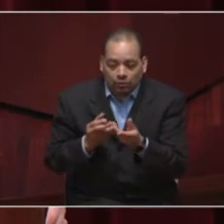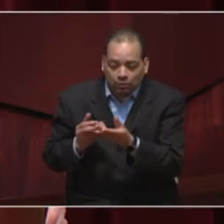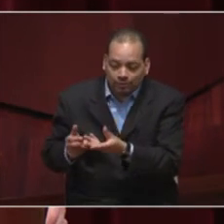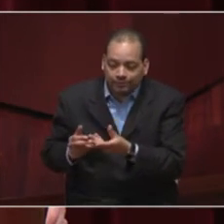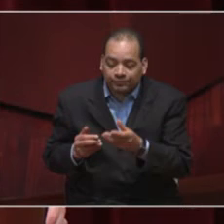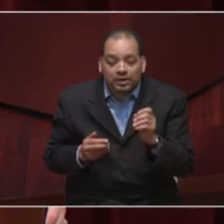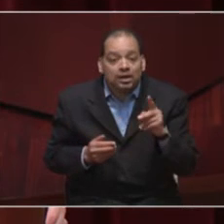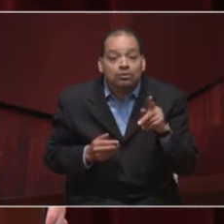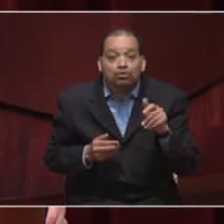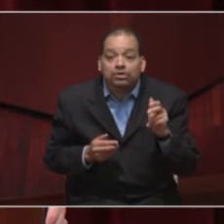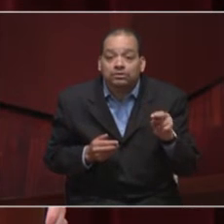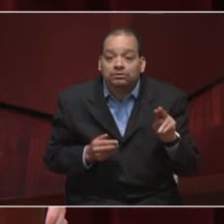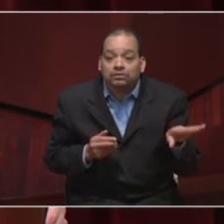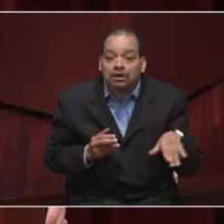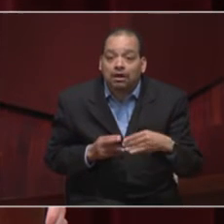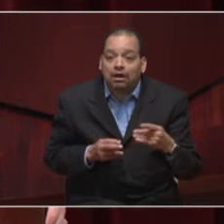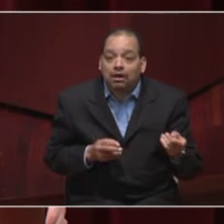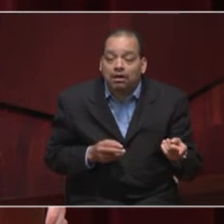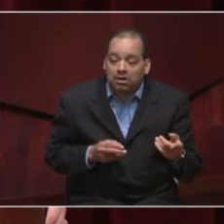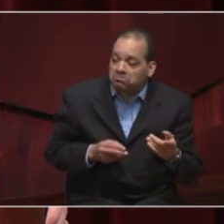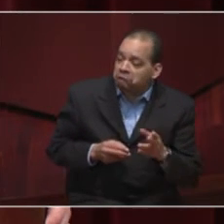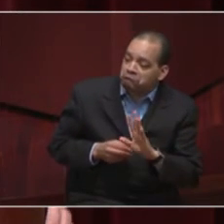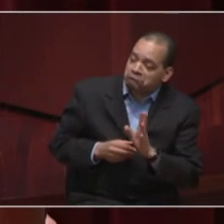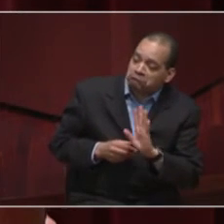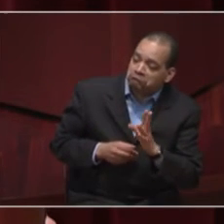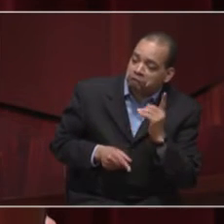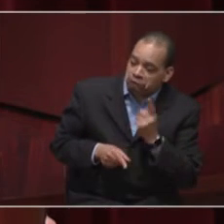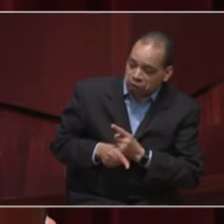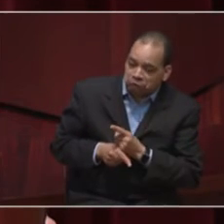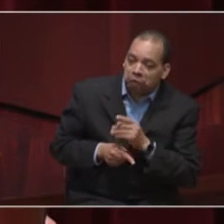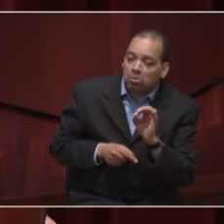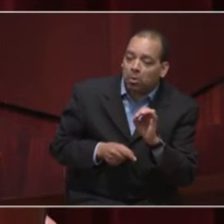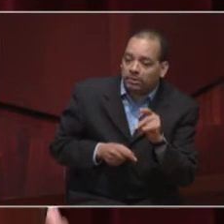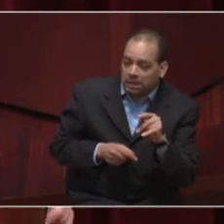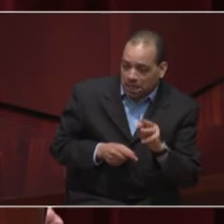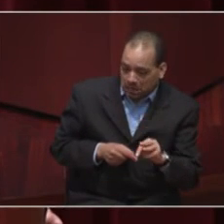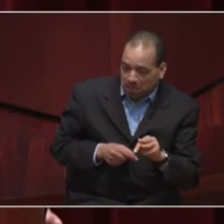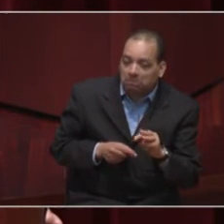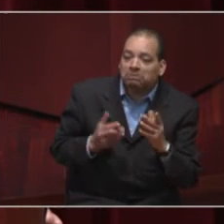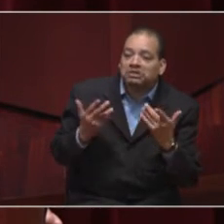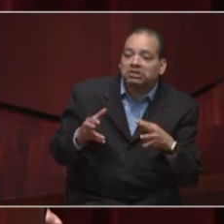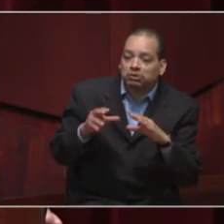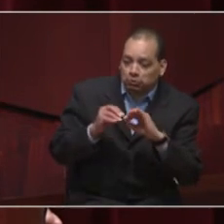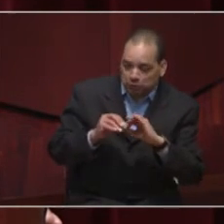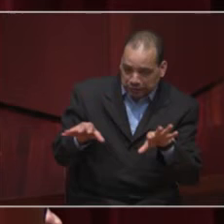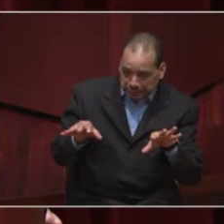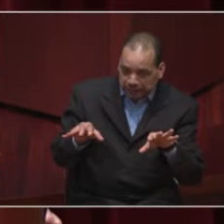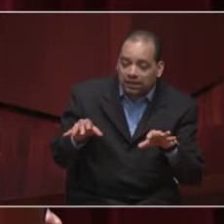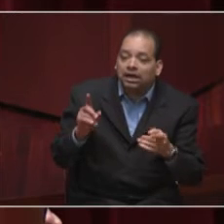this? No, that's correct. OPM released it. It was sent to the